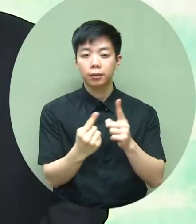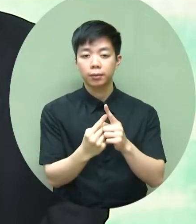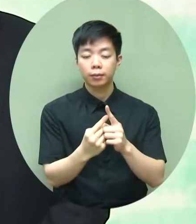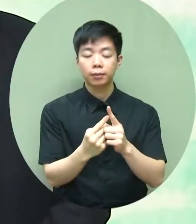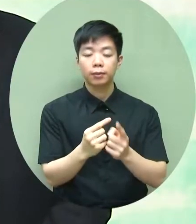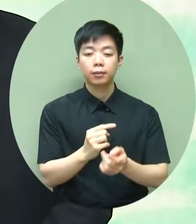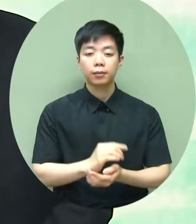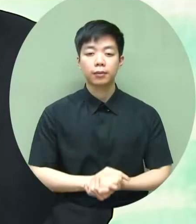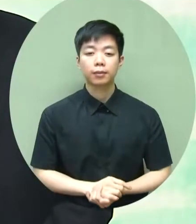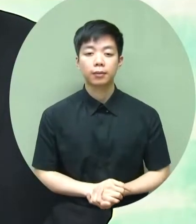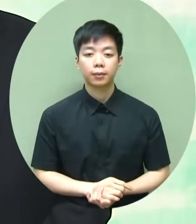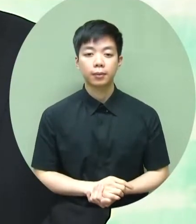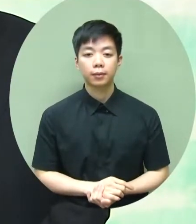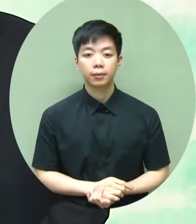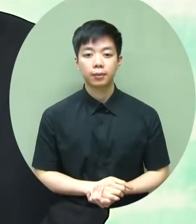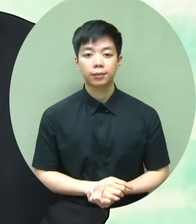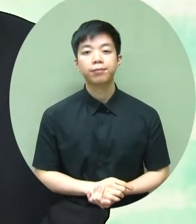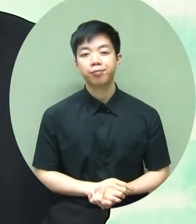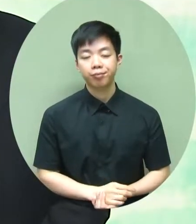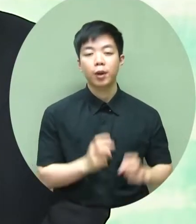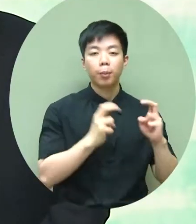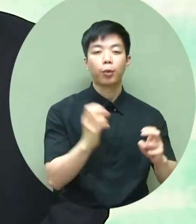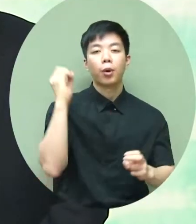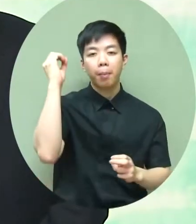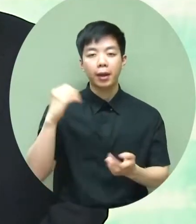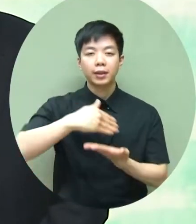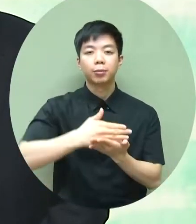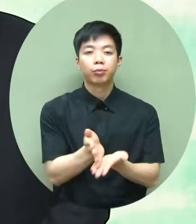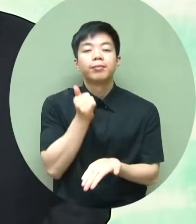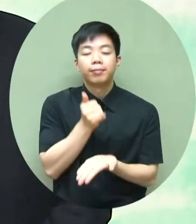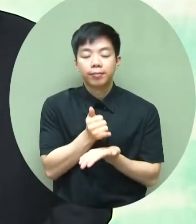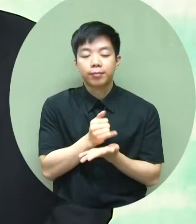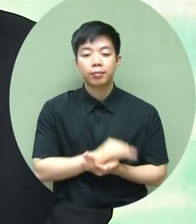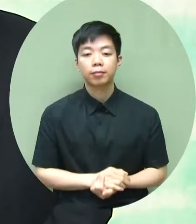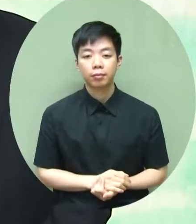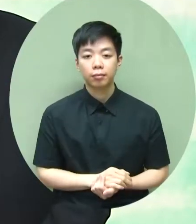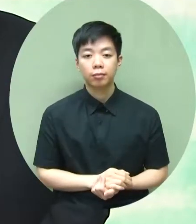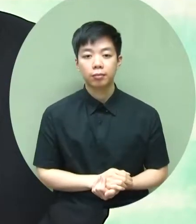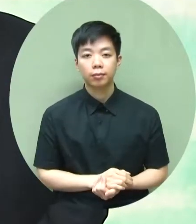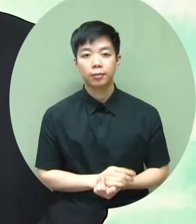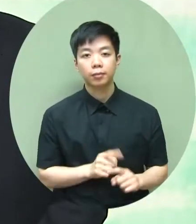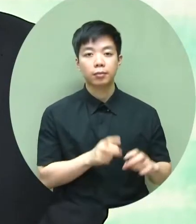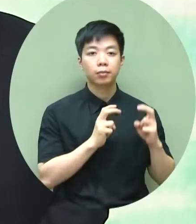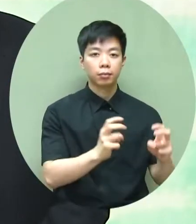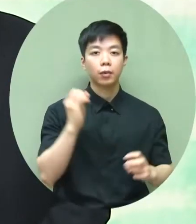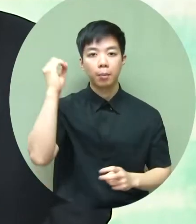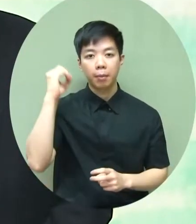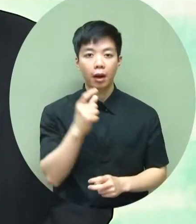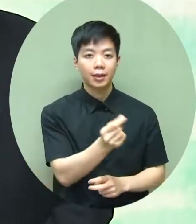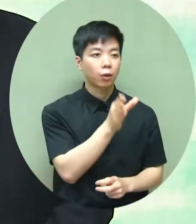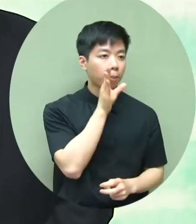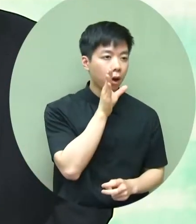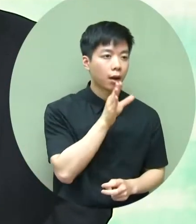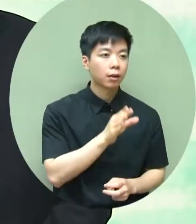people's commuting journeys or trips are on public transport. So no matter whether we're talking about railway or bus